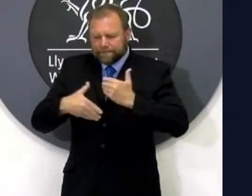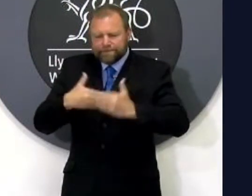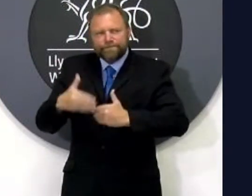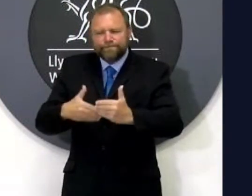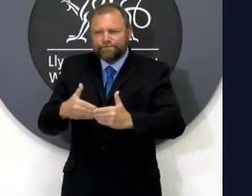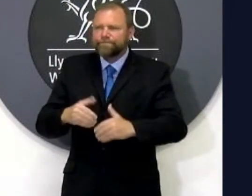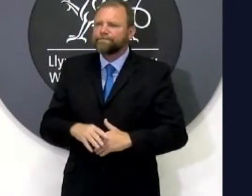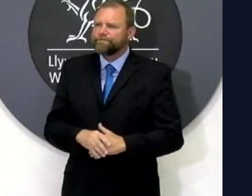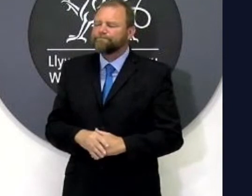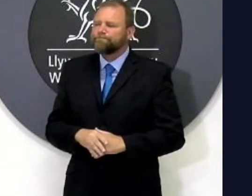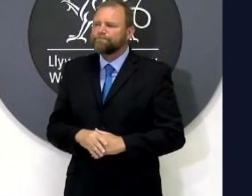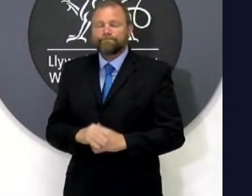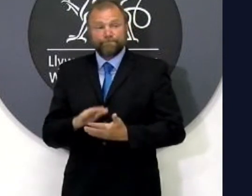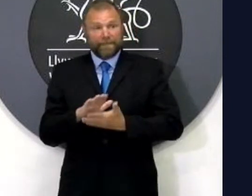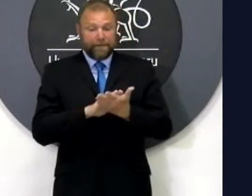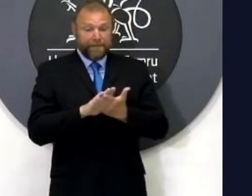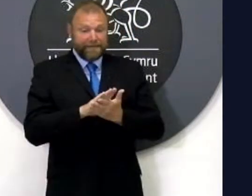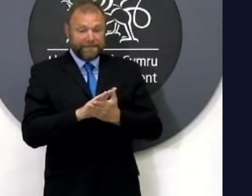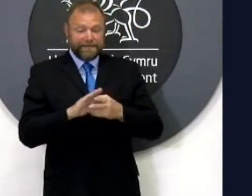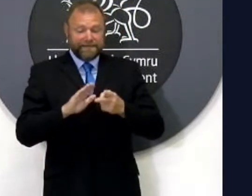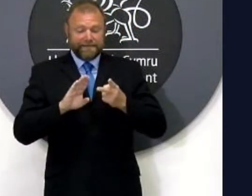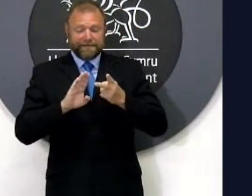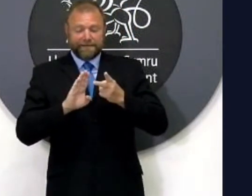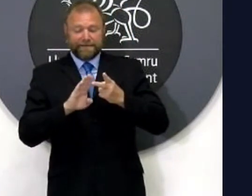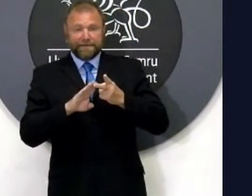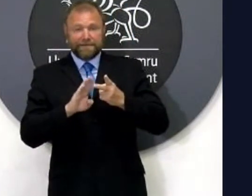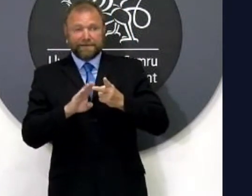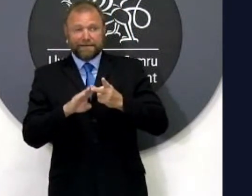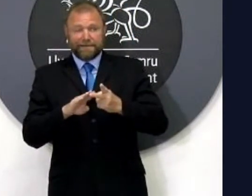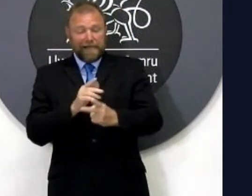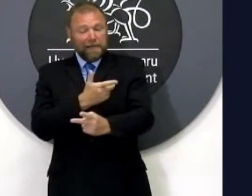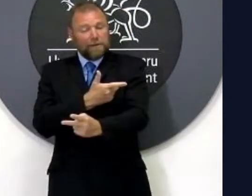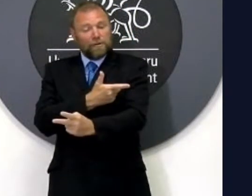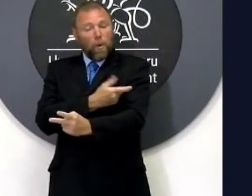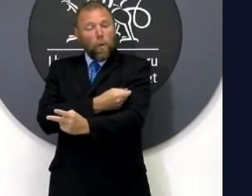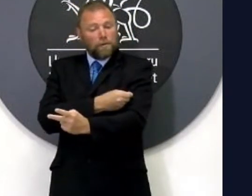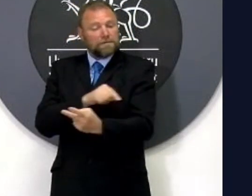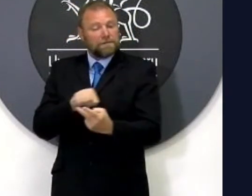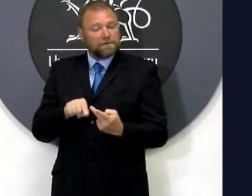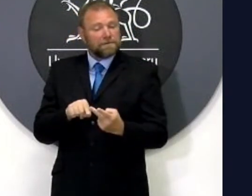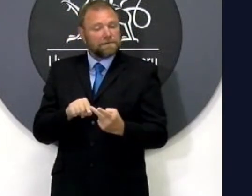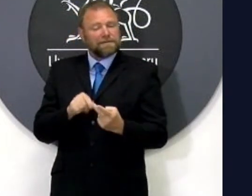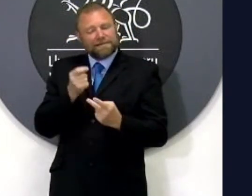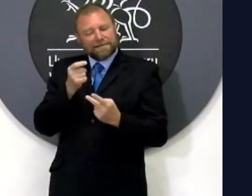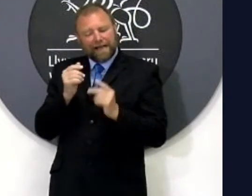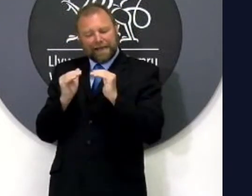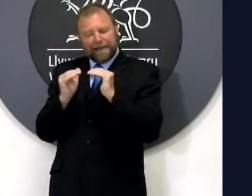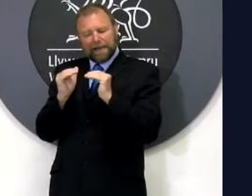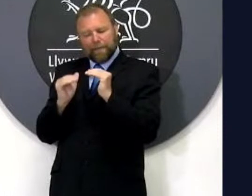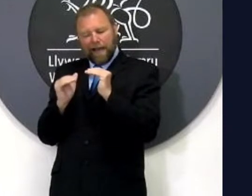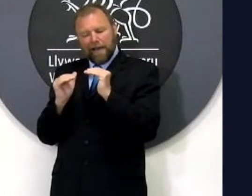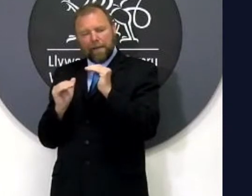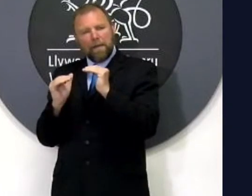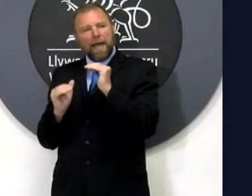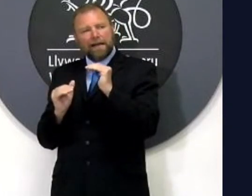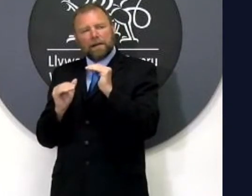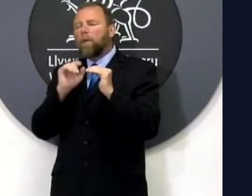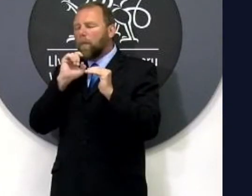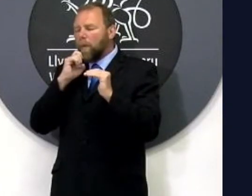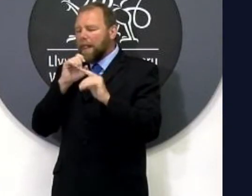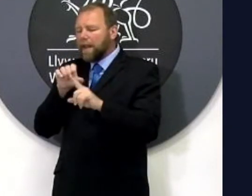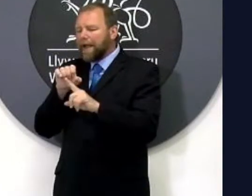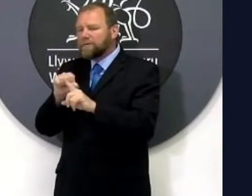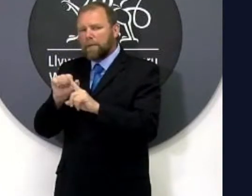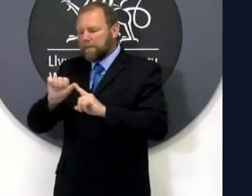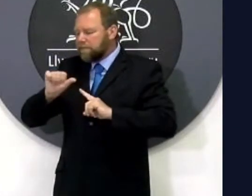fact that the second dose has been slightly less. That will catch up in time. Over the next few weeks it will catch up,